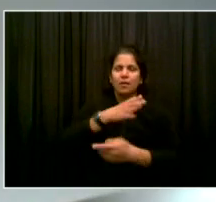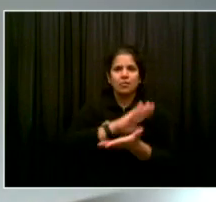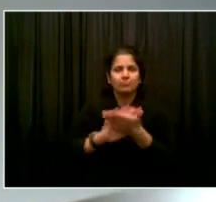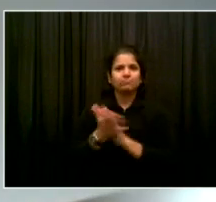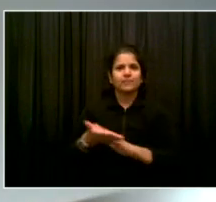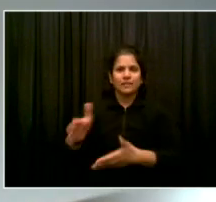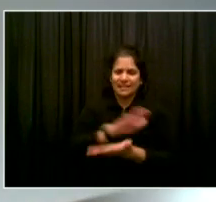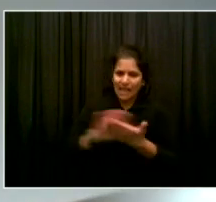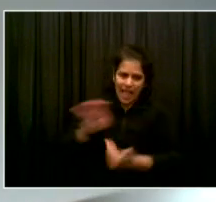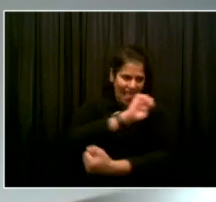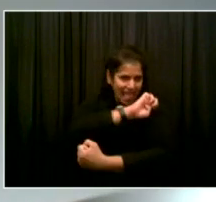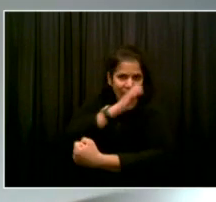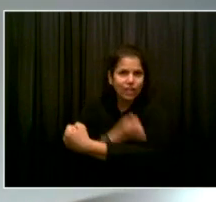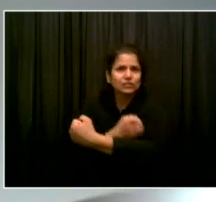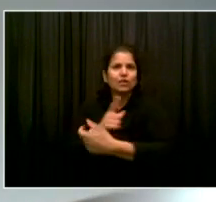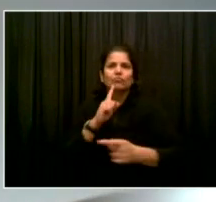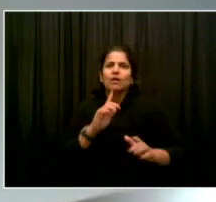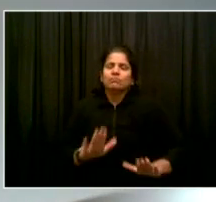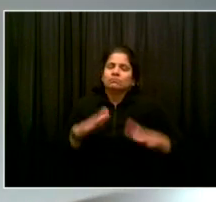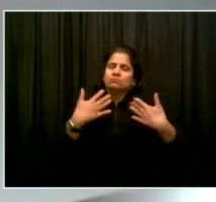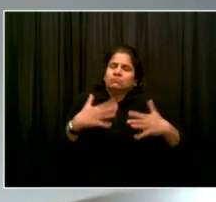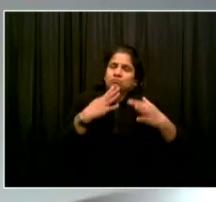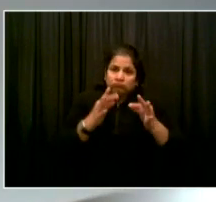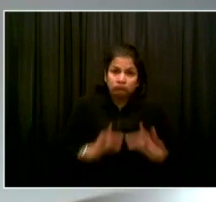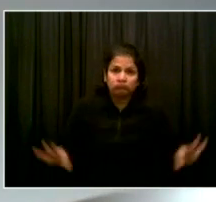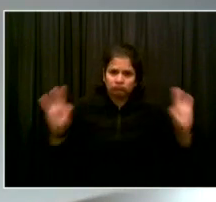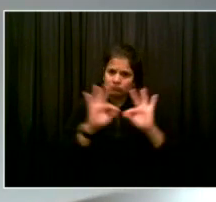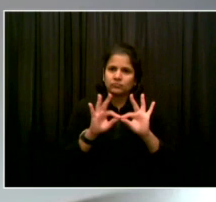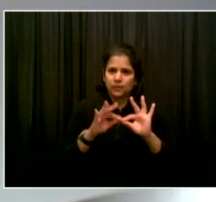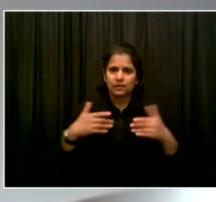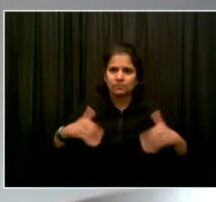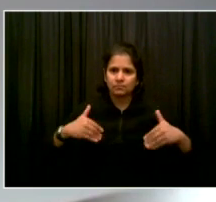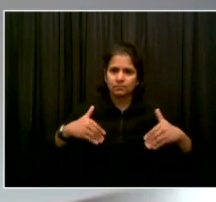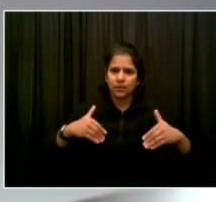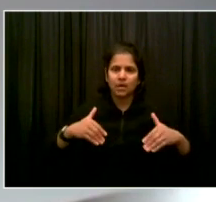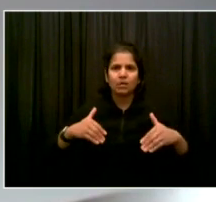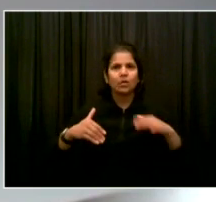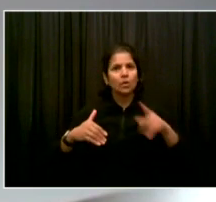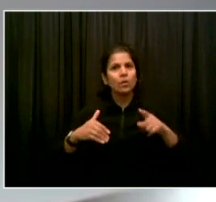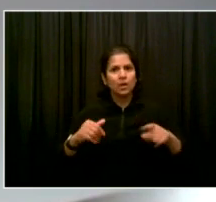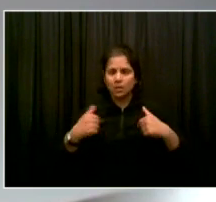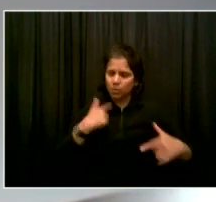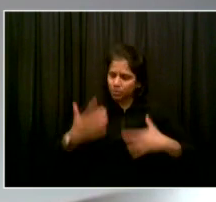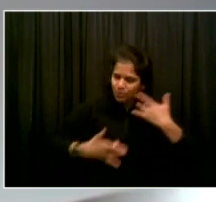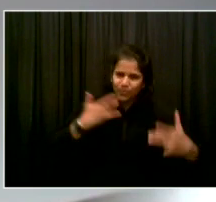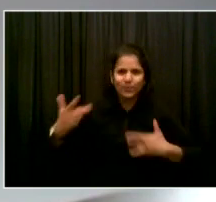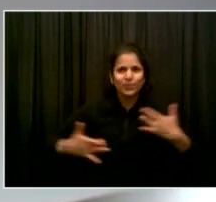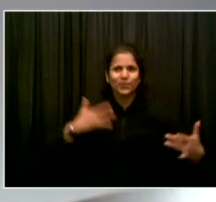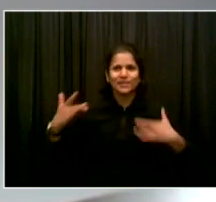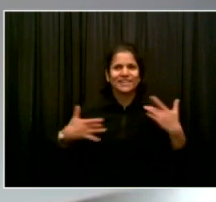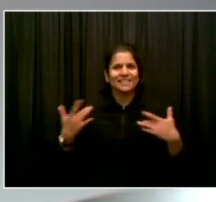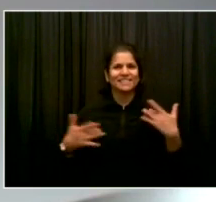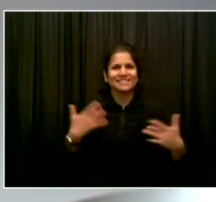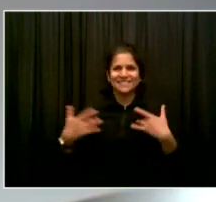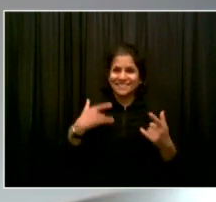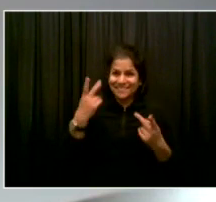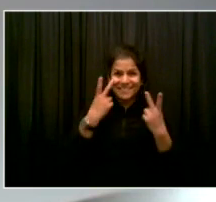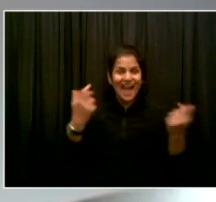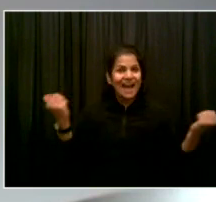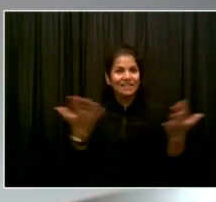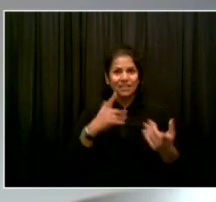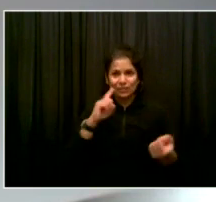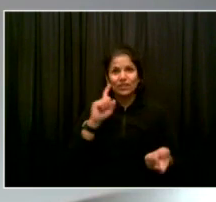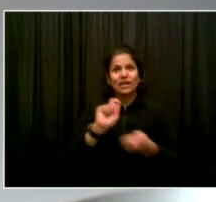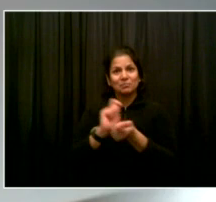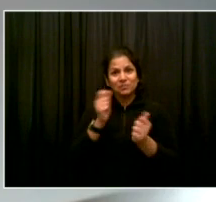And we really appreciate that. We're excited. And we're happy to see all these things are committed in contracts and in executive